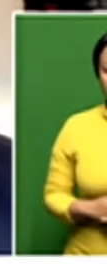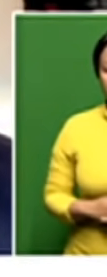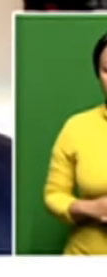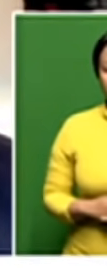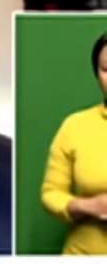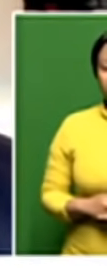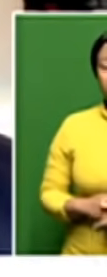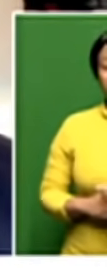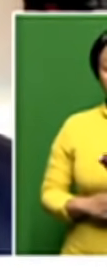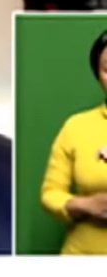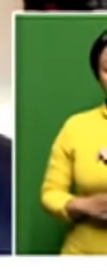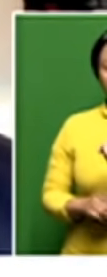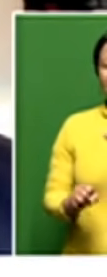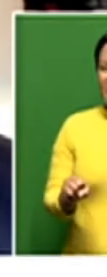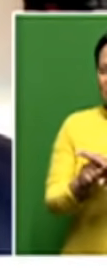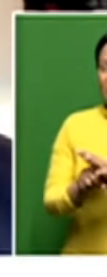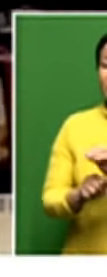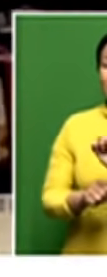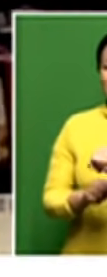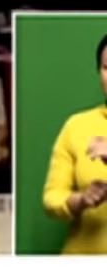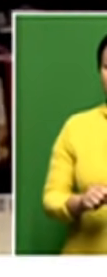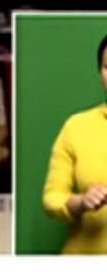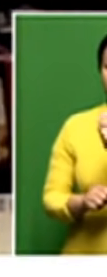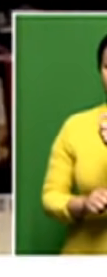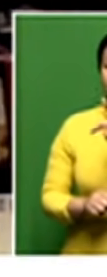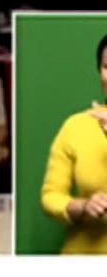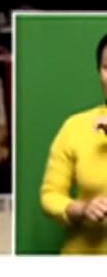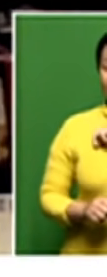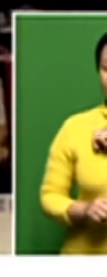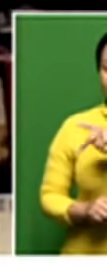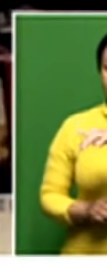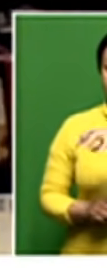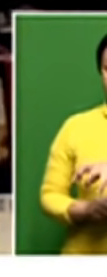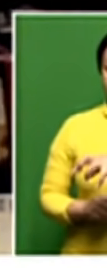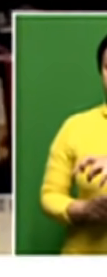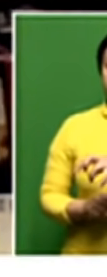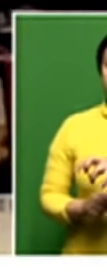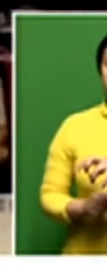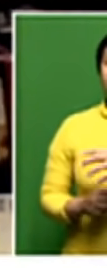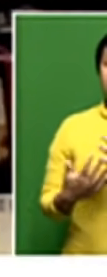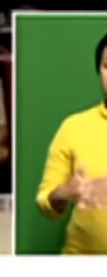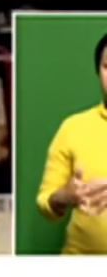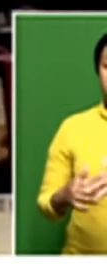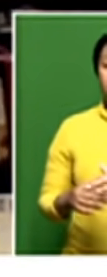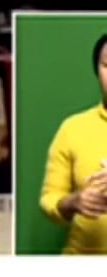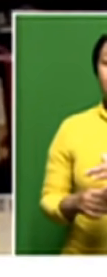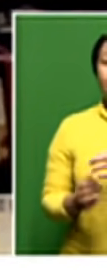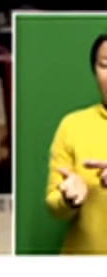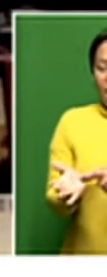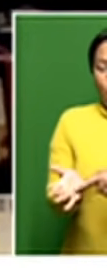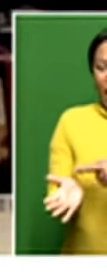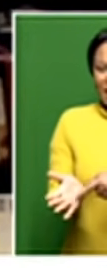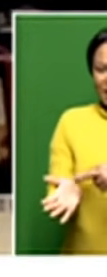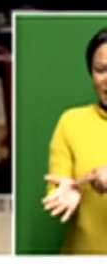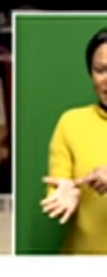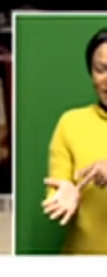It's definitely had an impact. For us in KwaZulu-Natal, the Tastic rice facility,